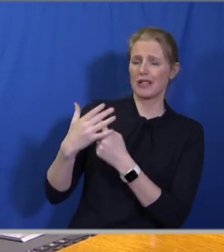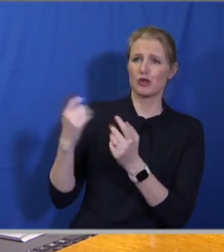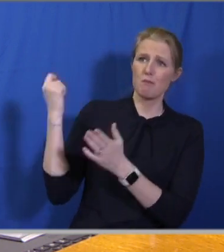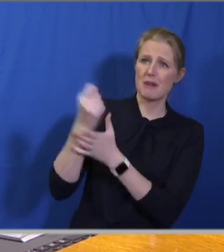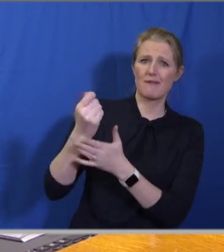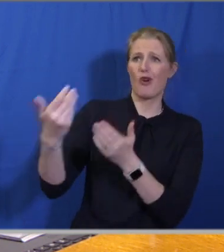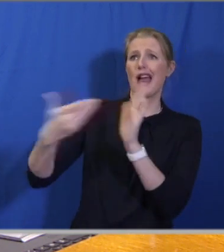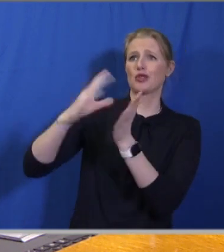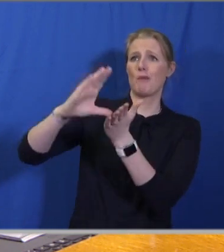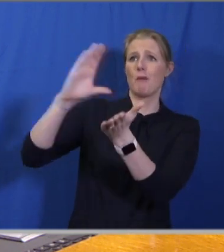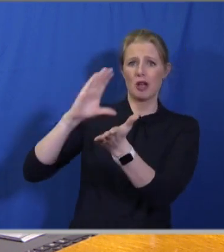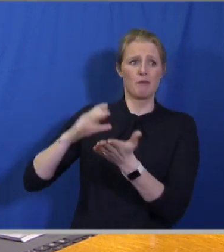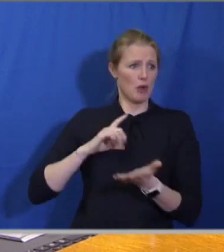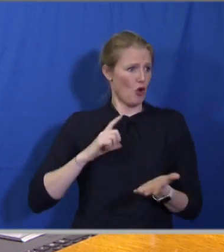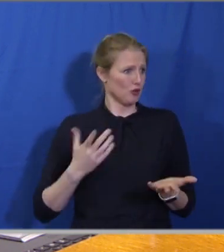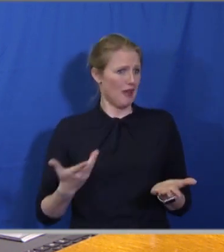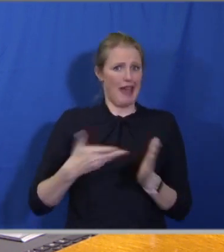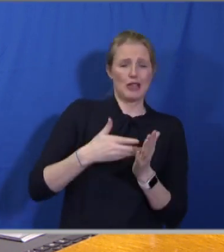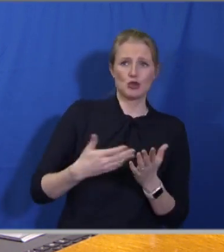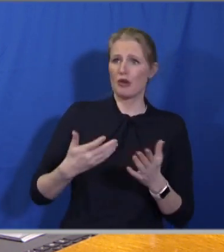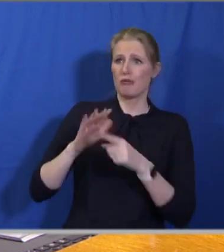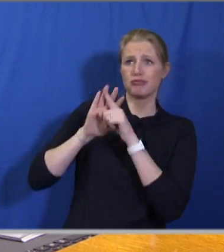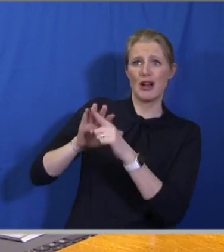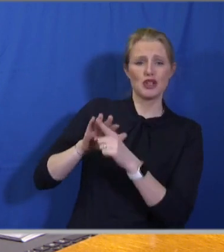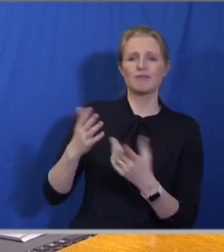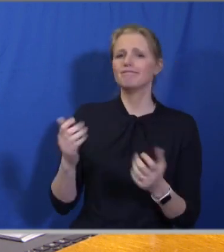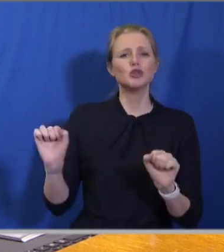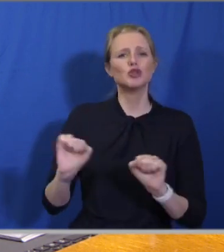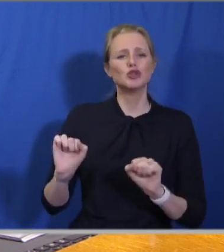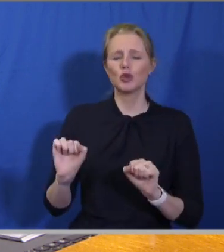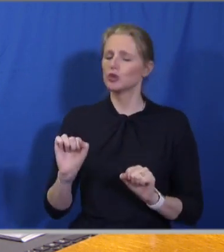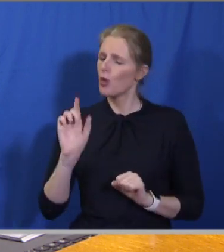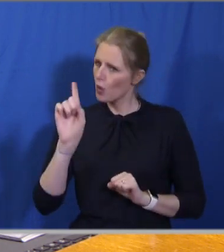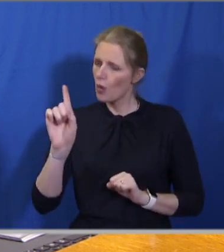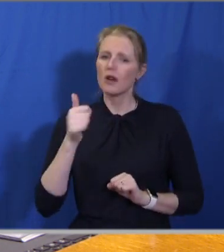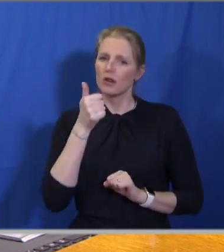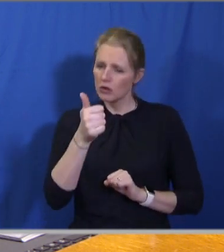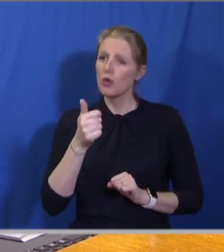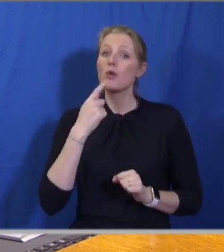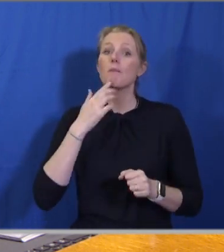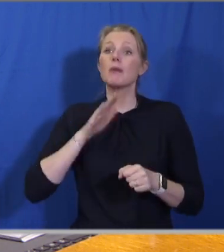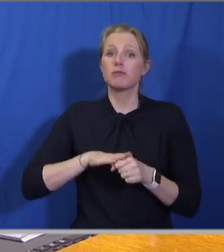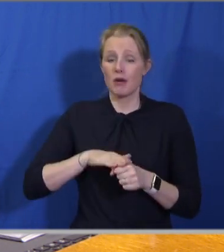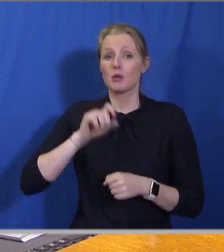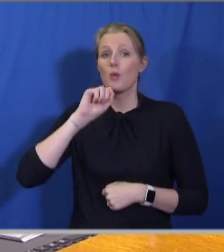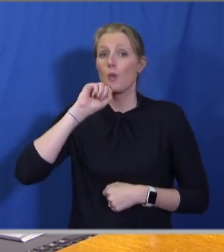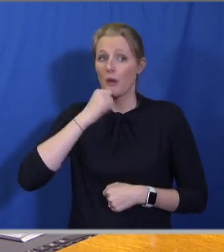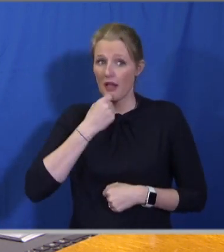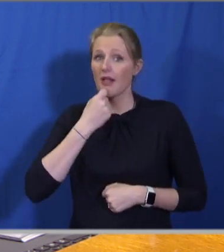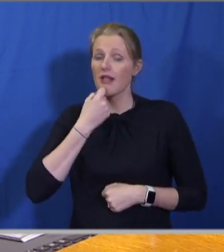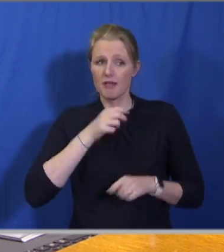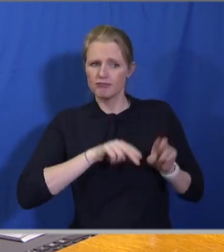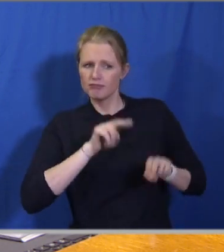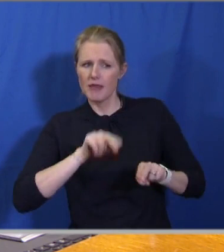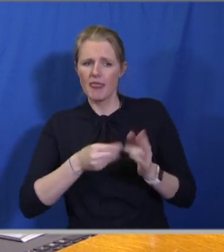to that discussion. So, Mark, there is some important information you've committed to providing back to the members of this meeting, and if we could ask that to